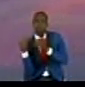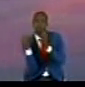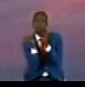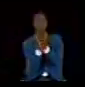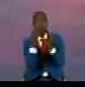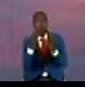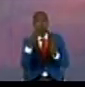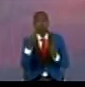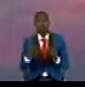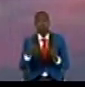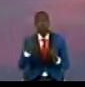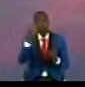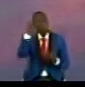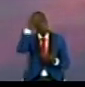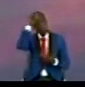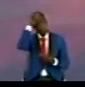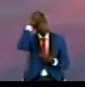will